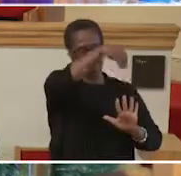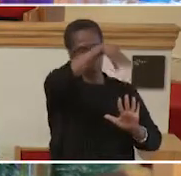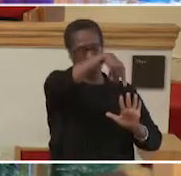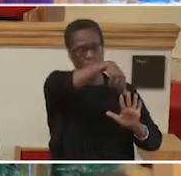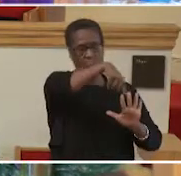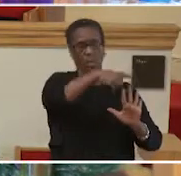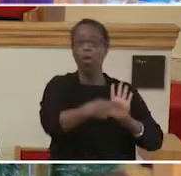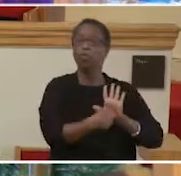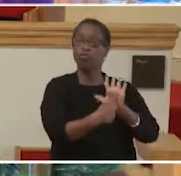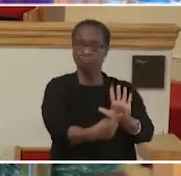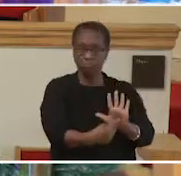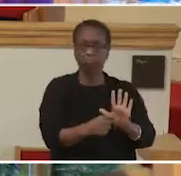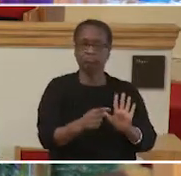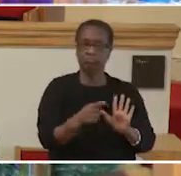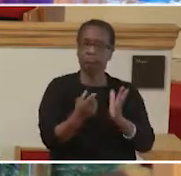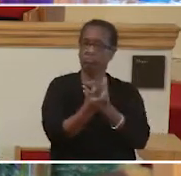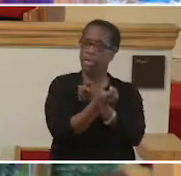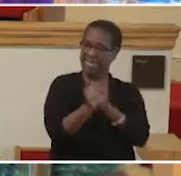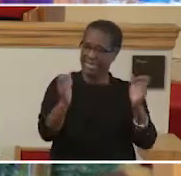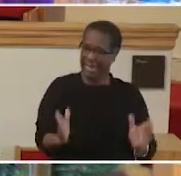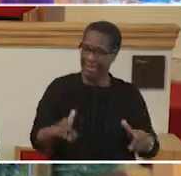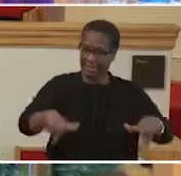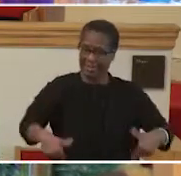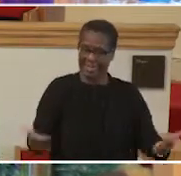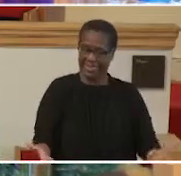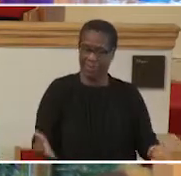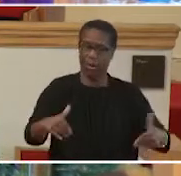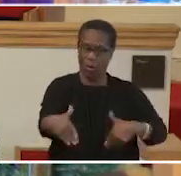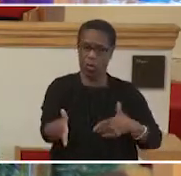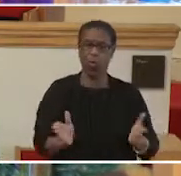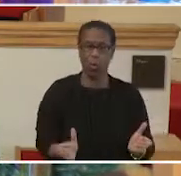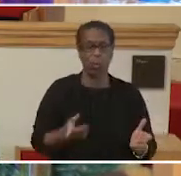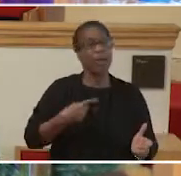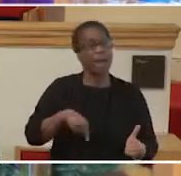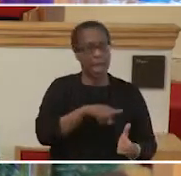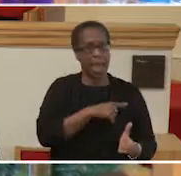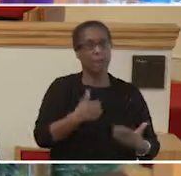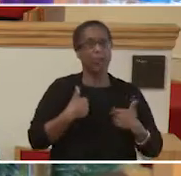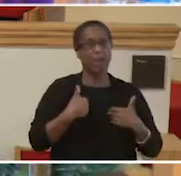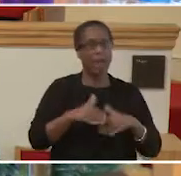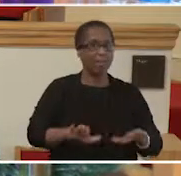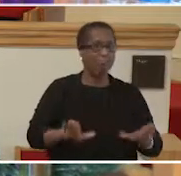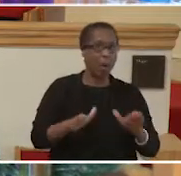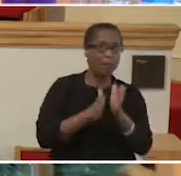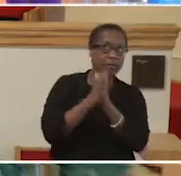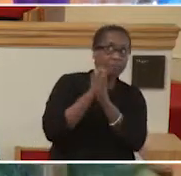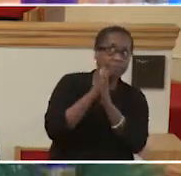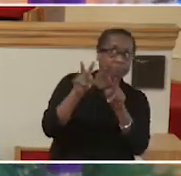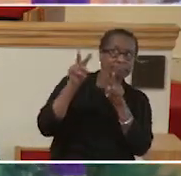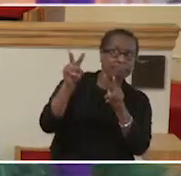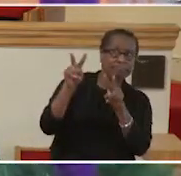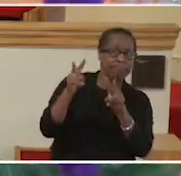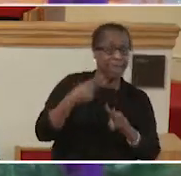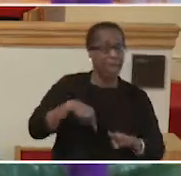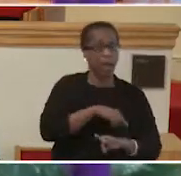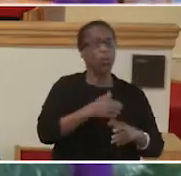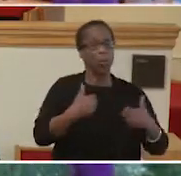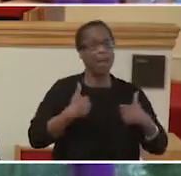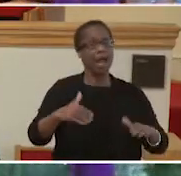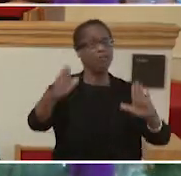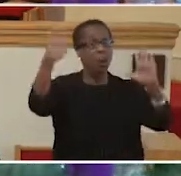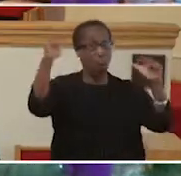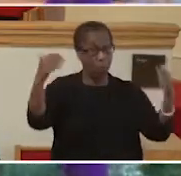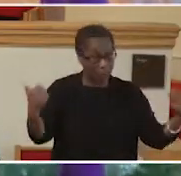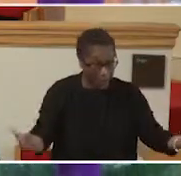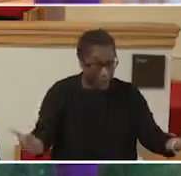the fact that our Savior is in the world and that we have great anticipation and hope now